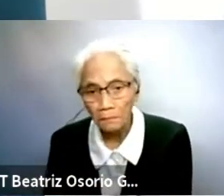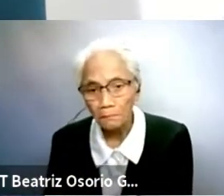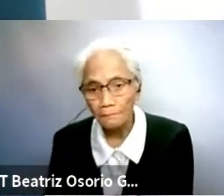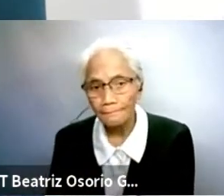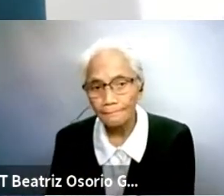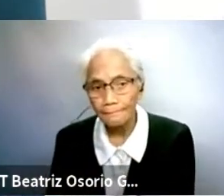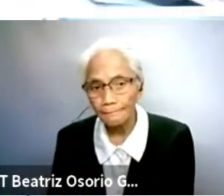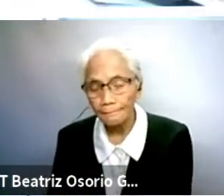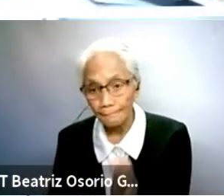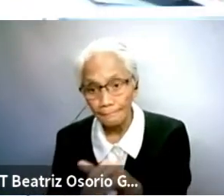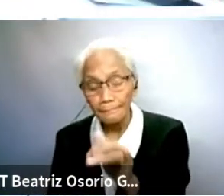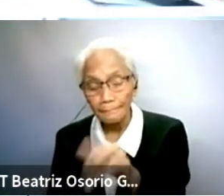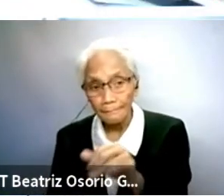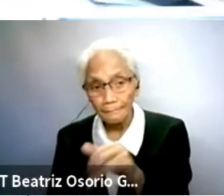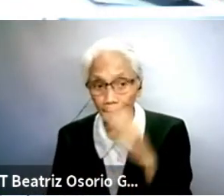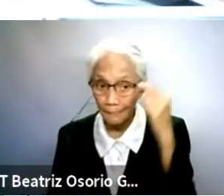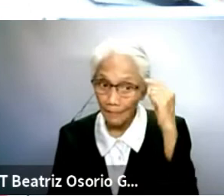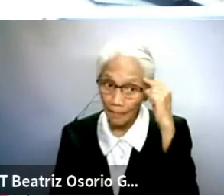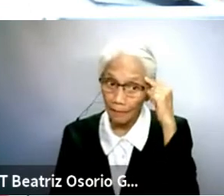Yeah, I think